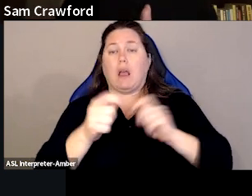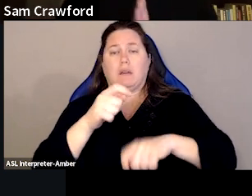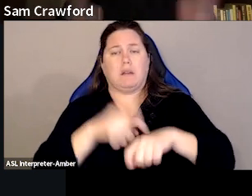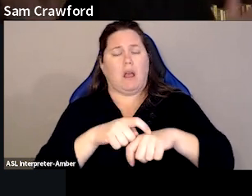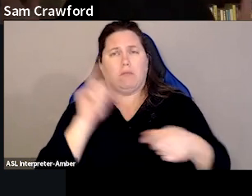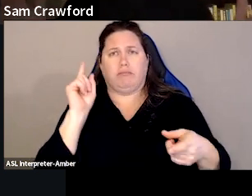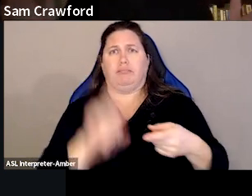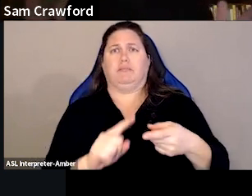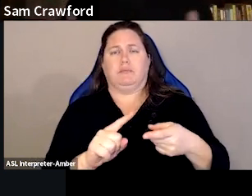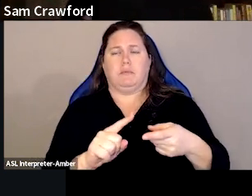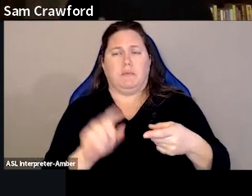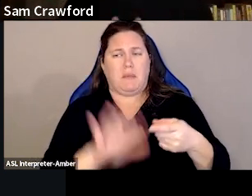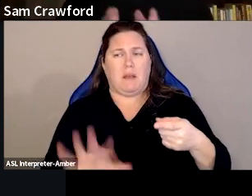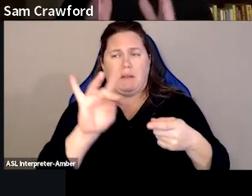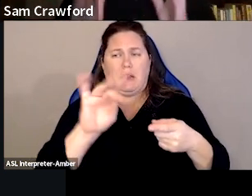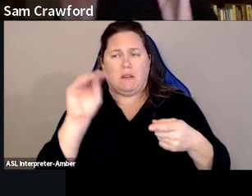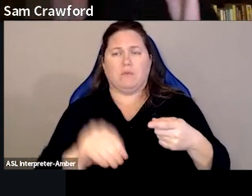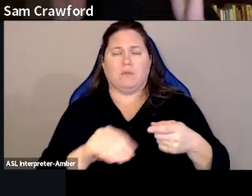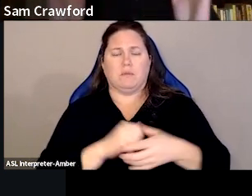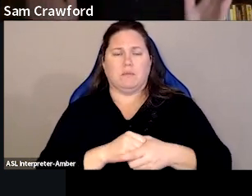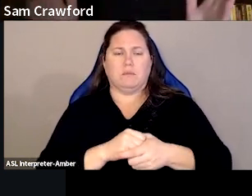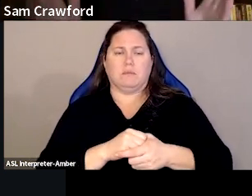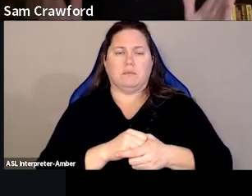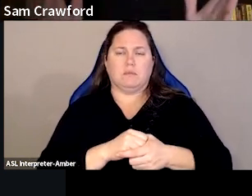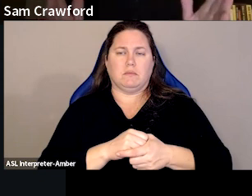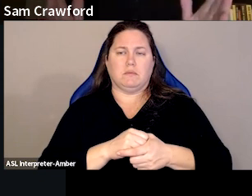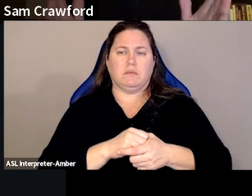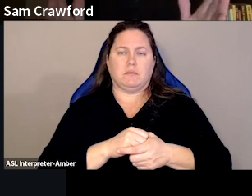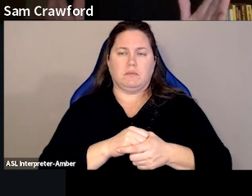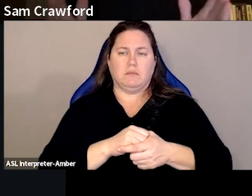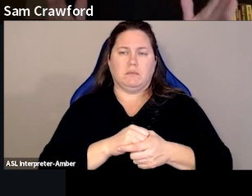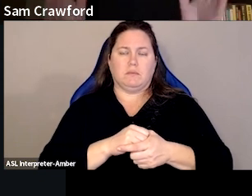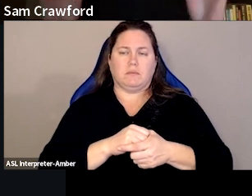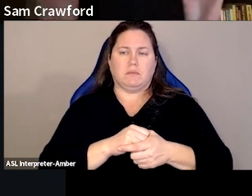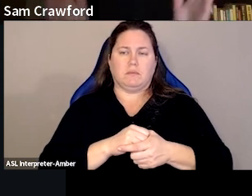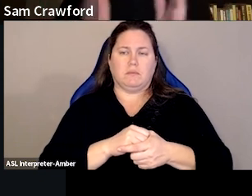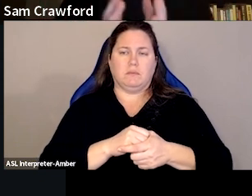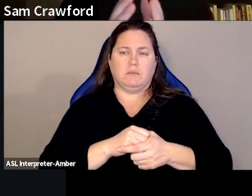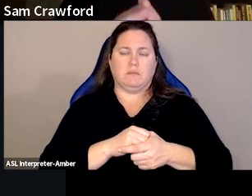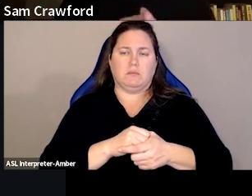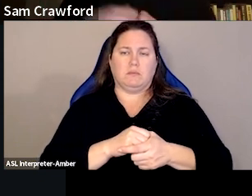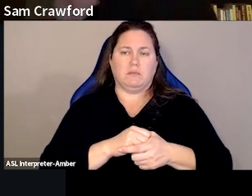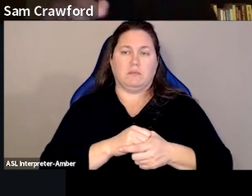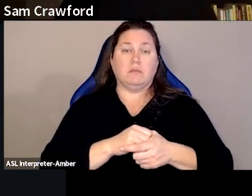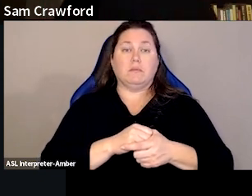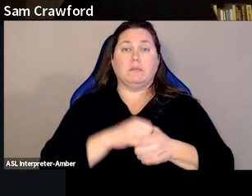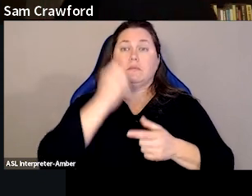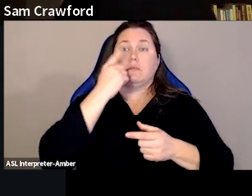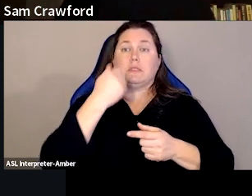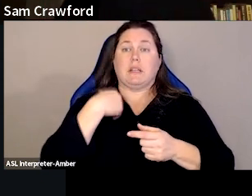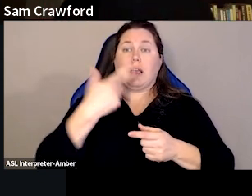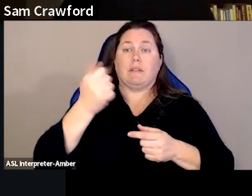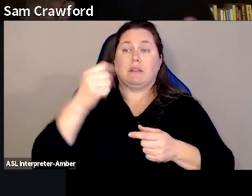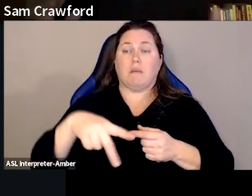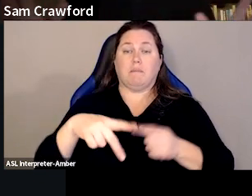say, 80%, because what it does is gaps between words, you can shorten them in the click of a